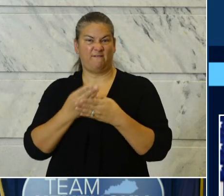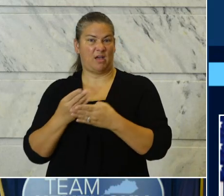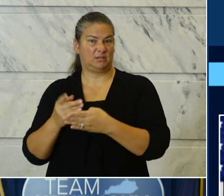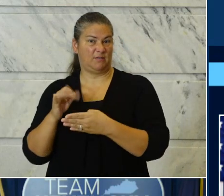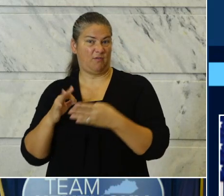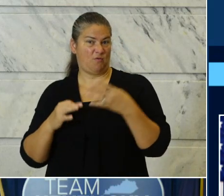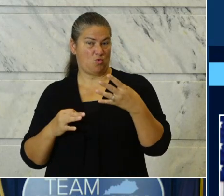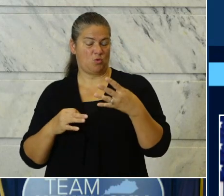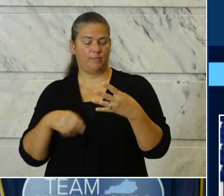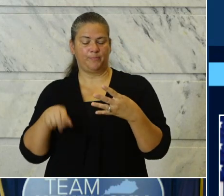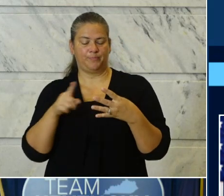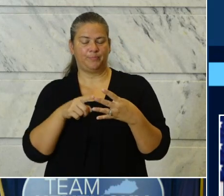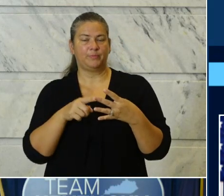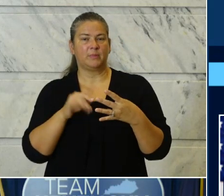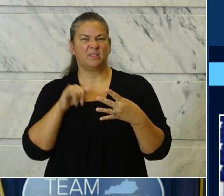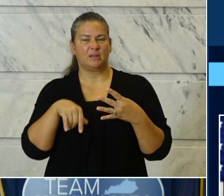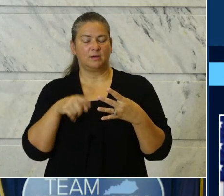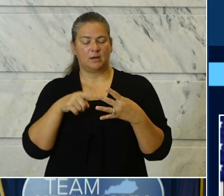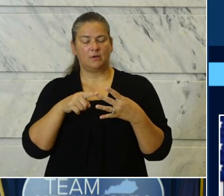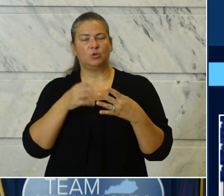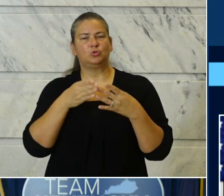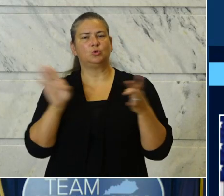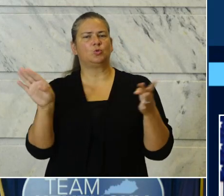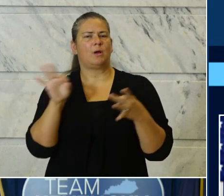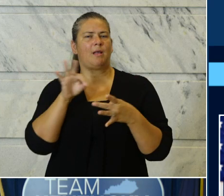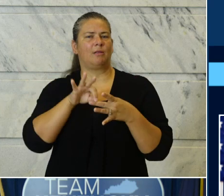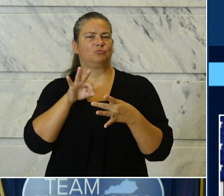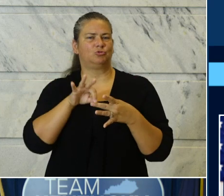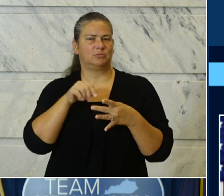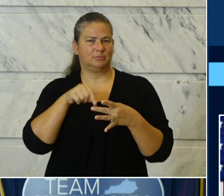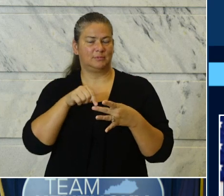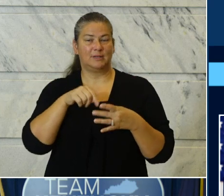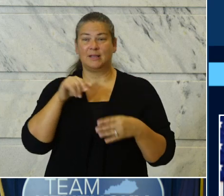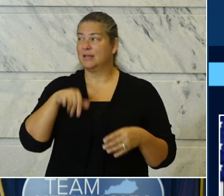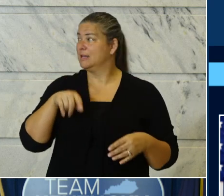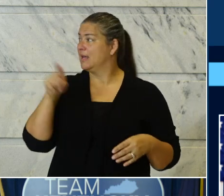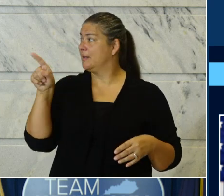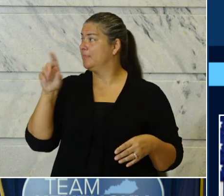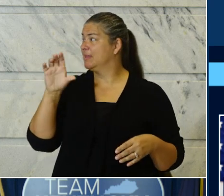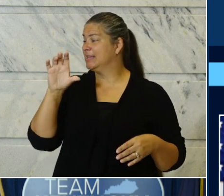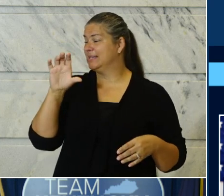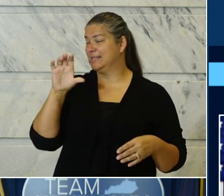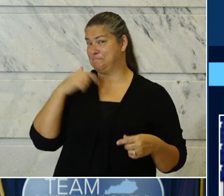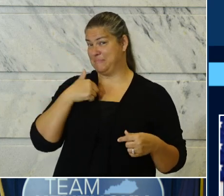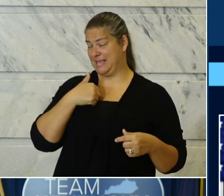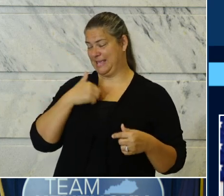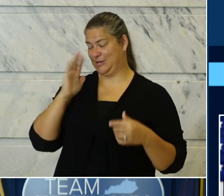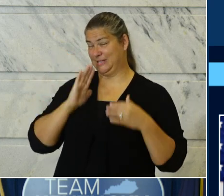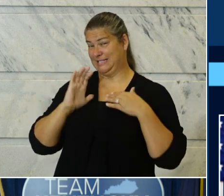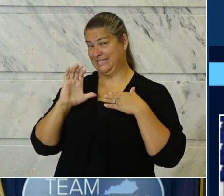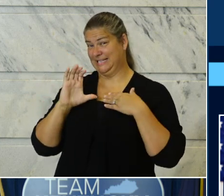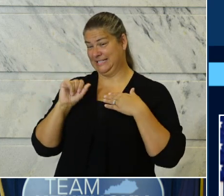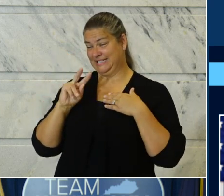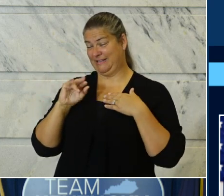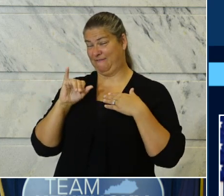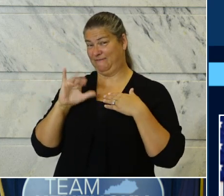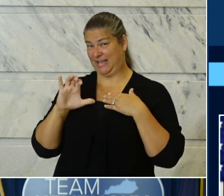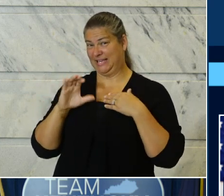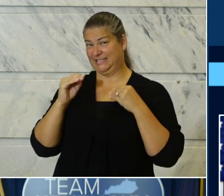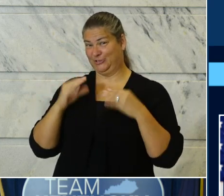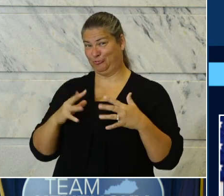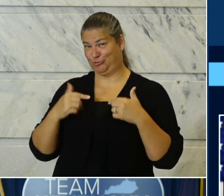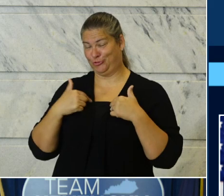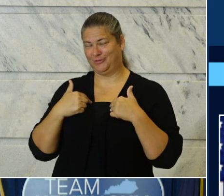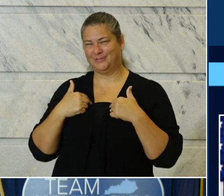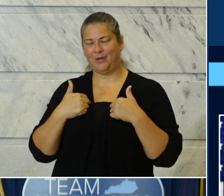election that is coming up. And so I want to make sure, this is the civics teacher in me, that everyone knows how to request their ballot.